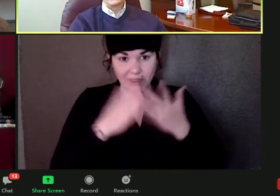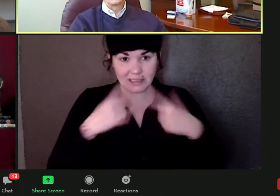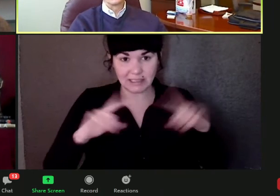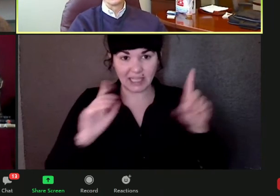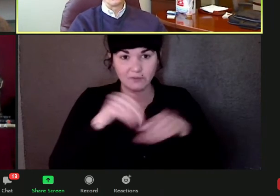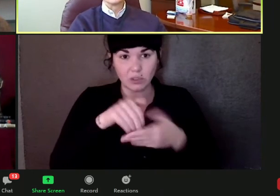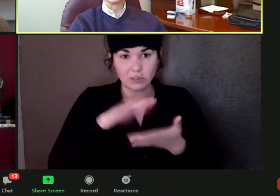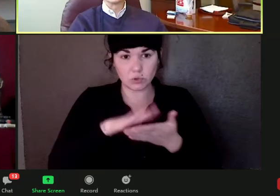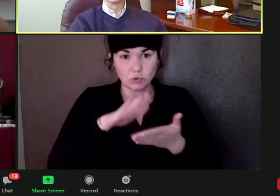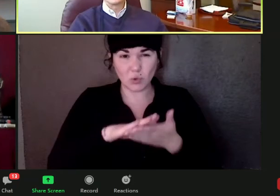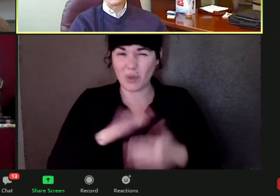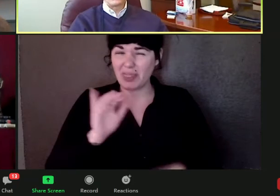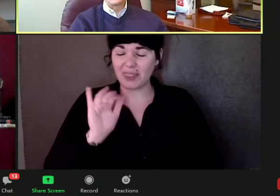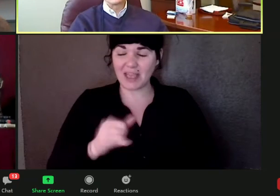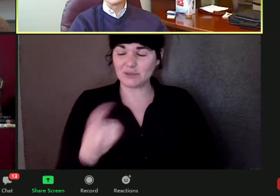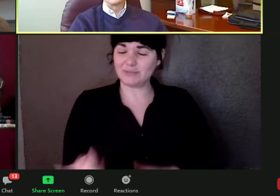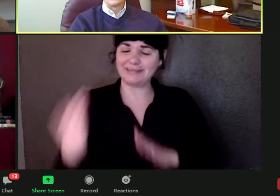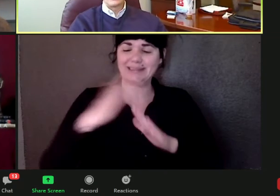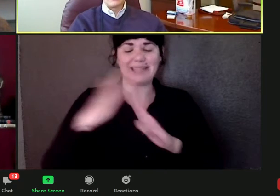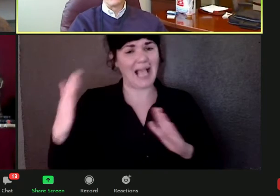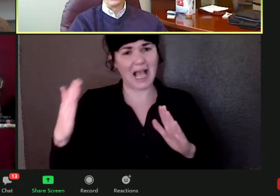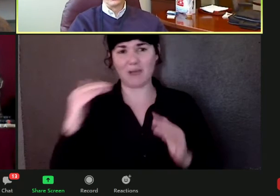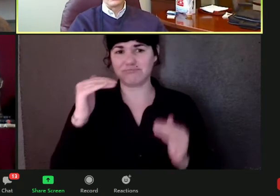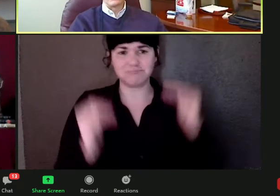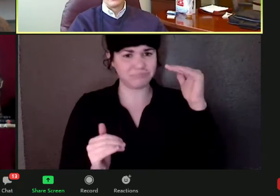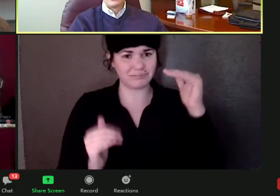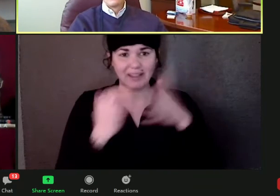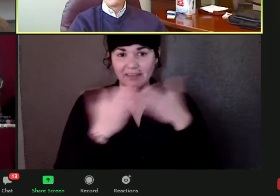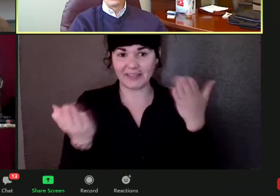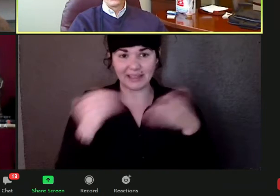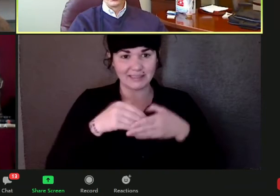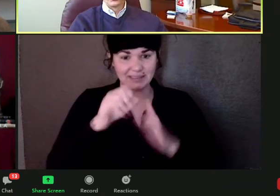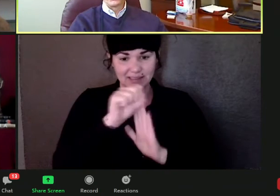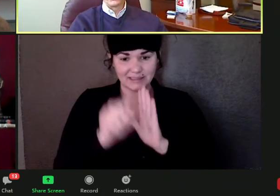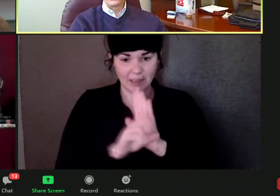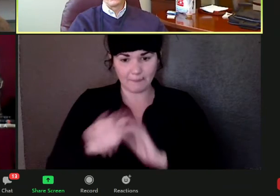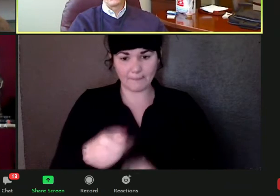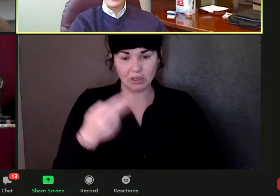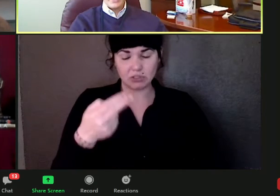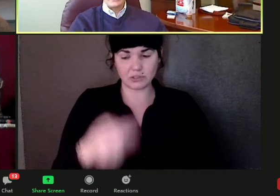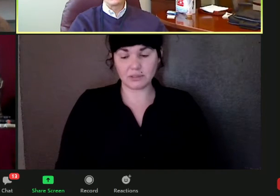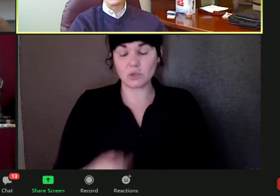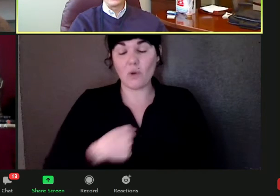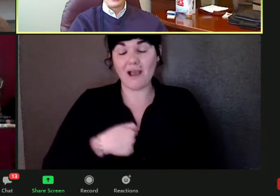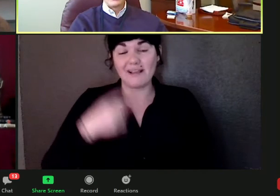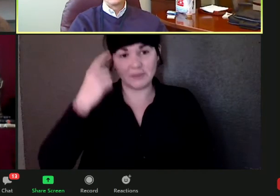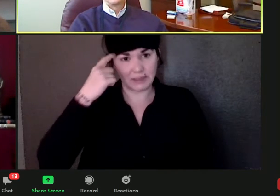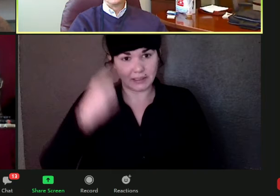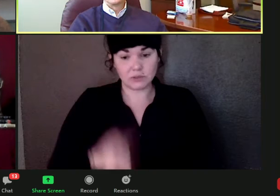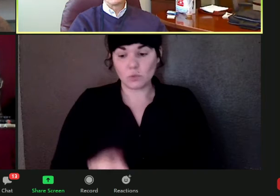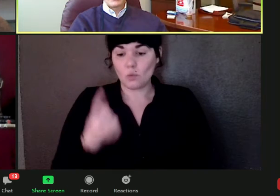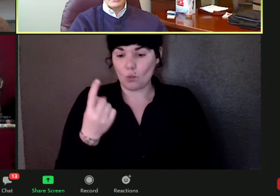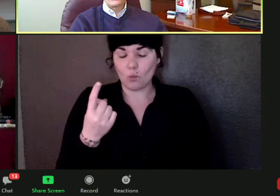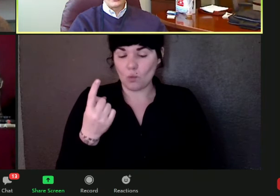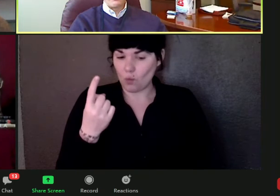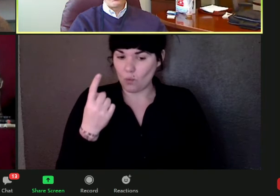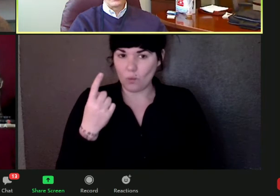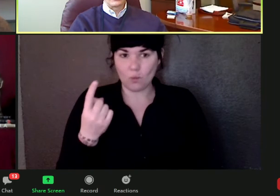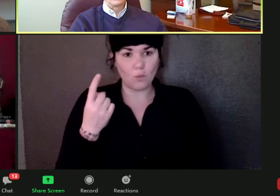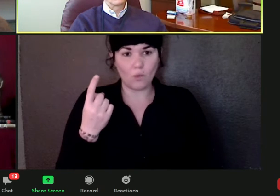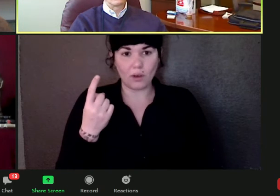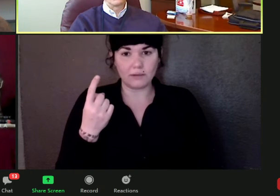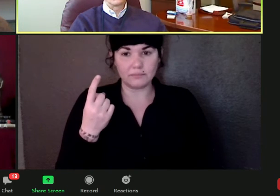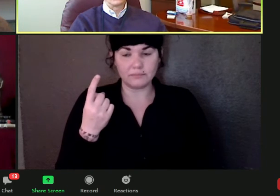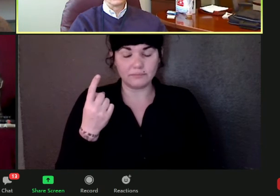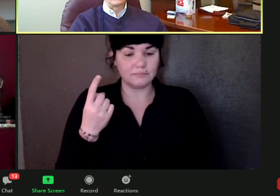my opinion, this is a lunch-in-a-generation opportunity for school systems to actually do some catch-up